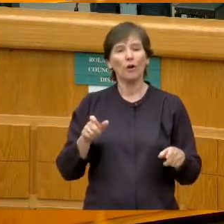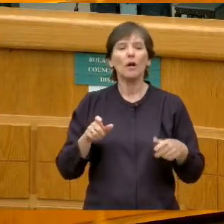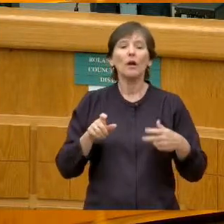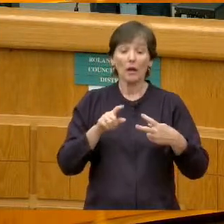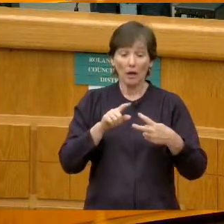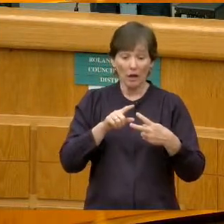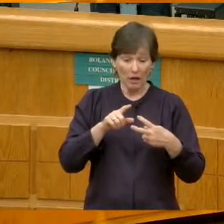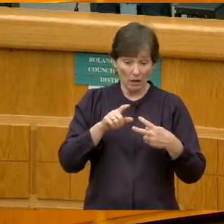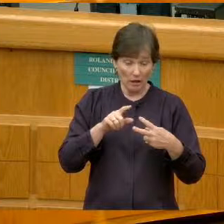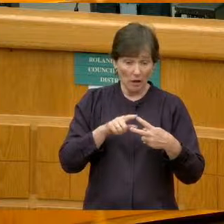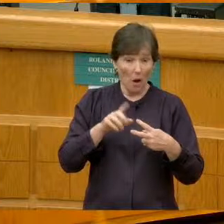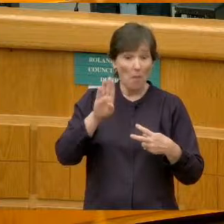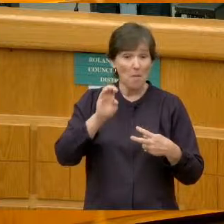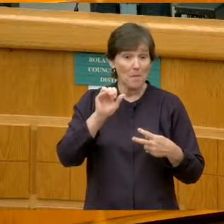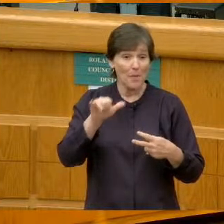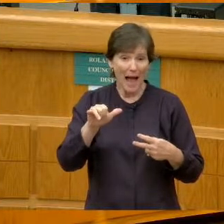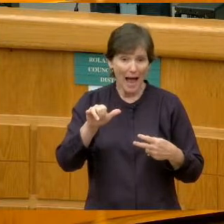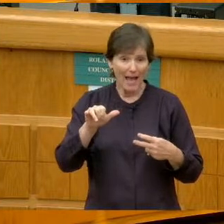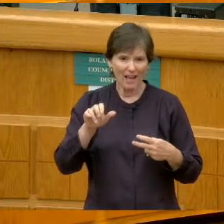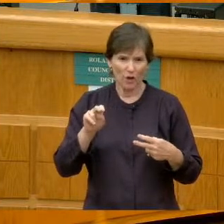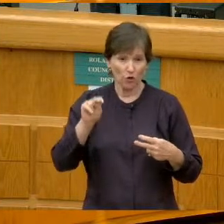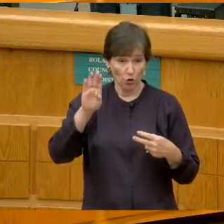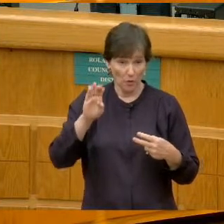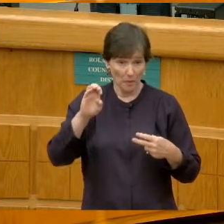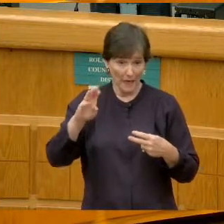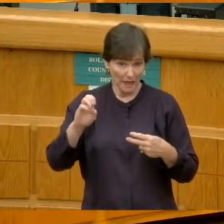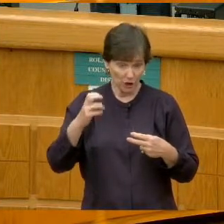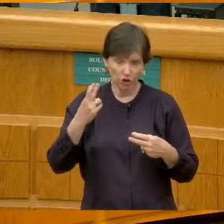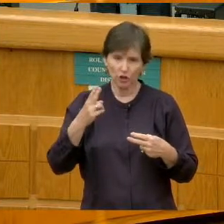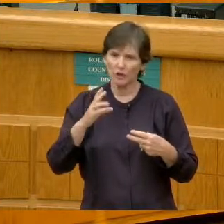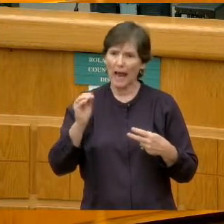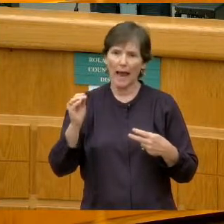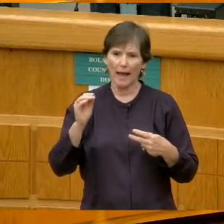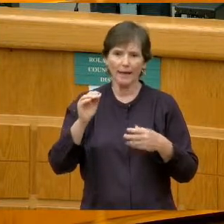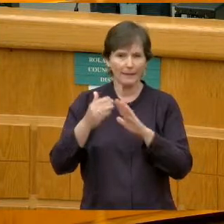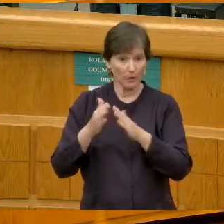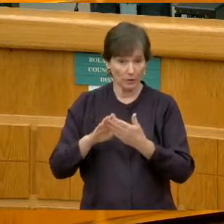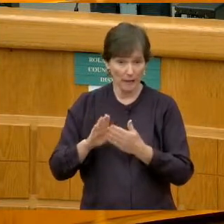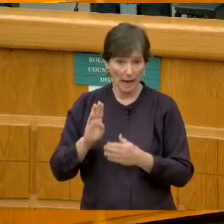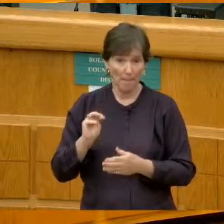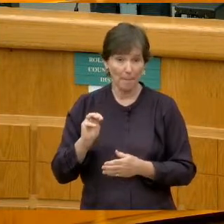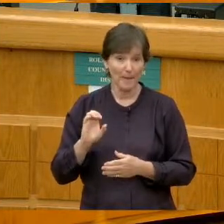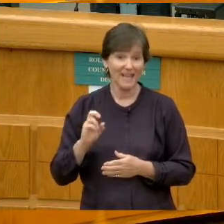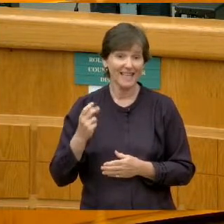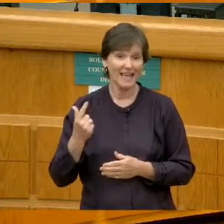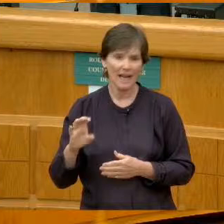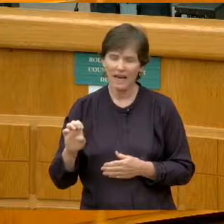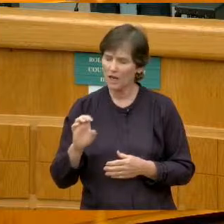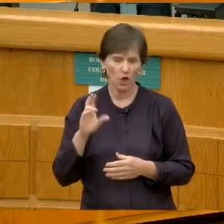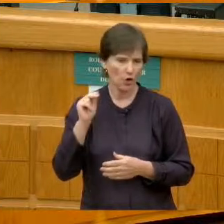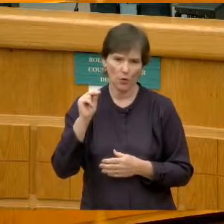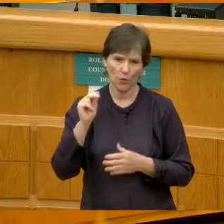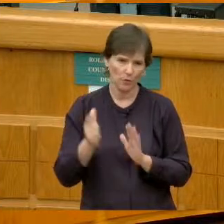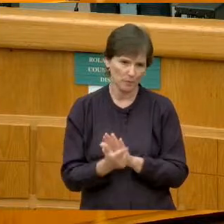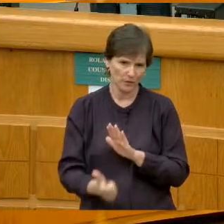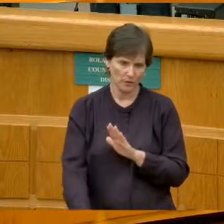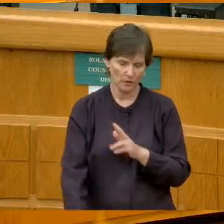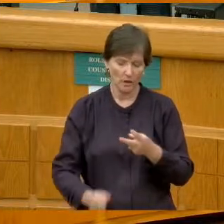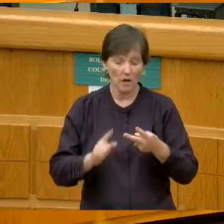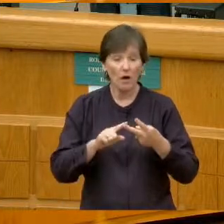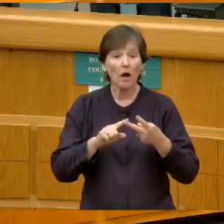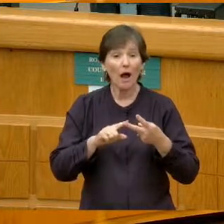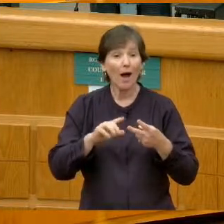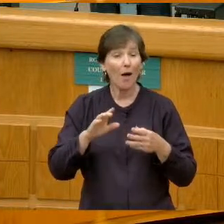on the Bay beaches, North Beach and McGee, you cannot. The city has imposed that order through Mayor McComb. There's signage that's